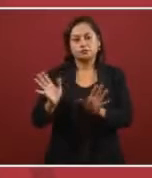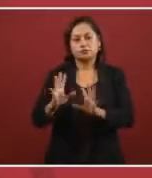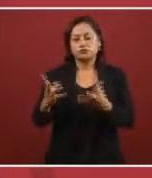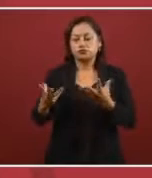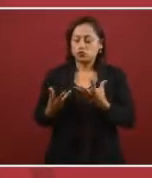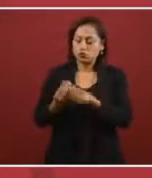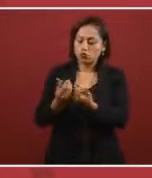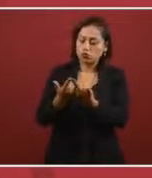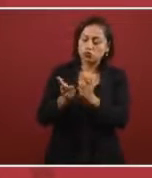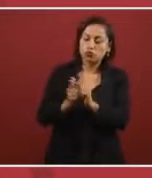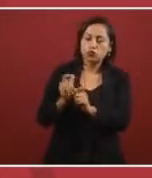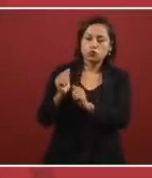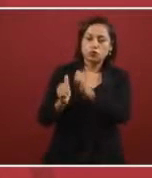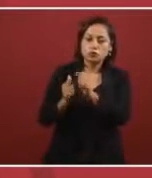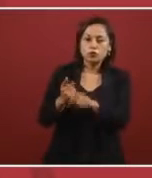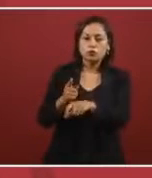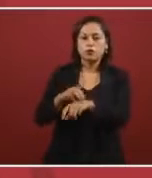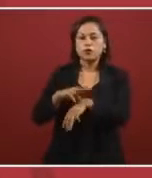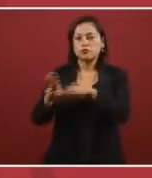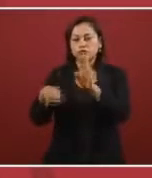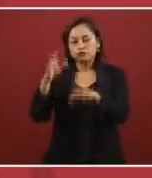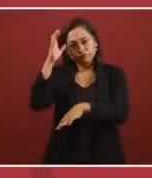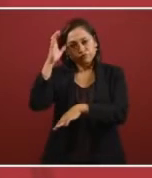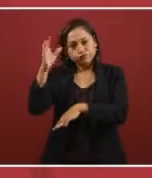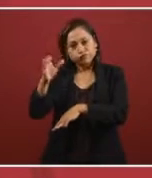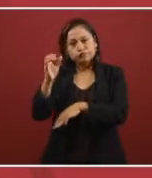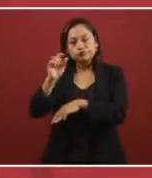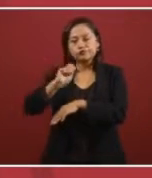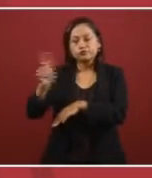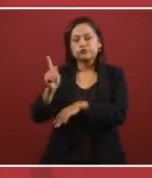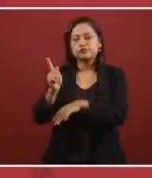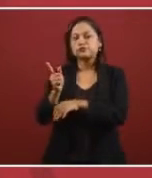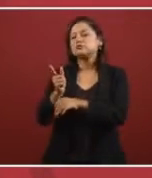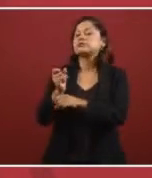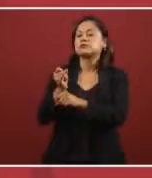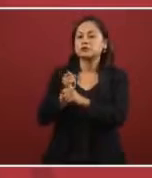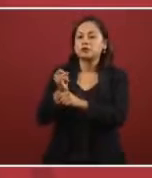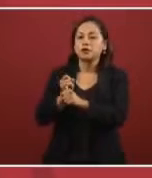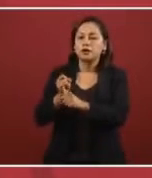developing. La Parota, Pozos de Iguala information,